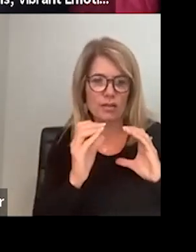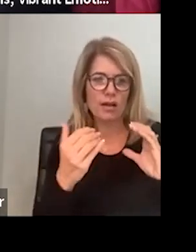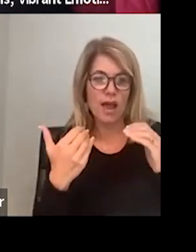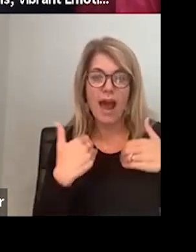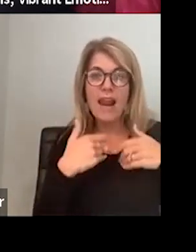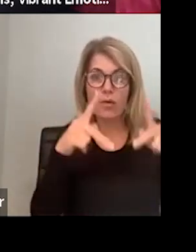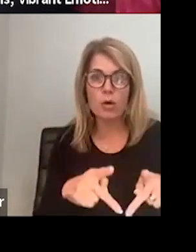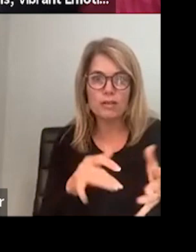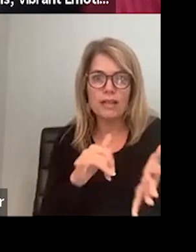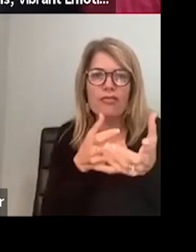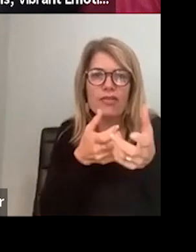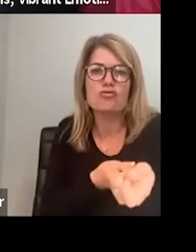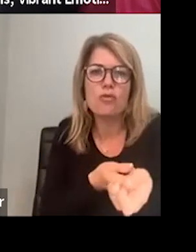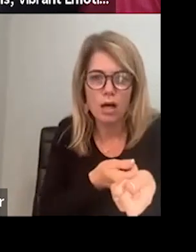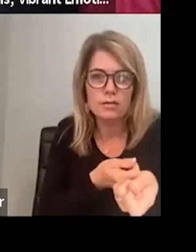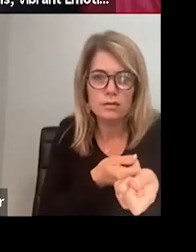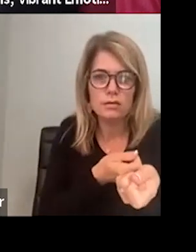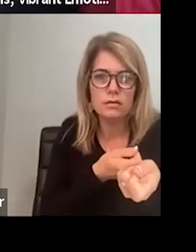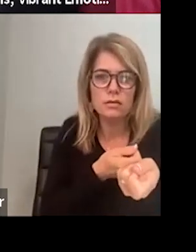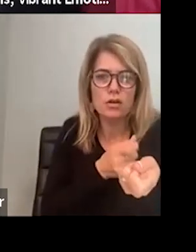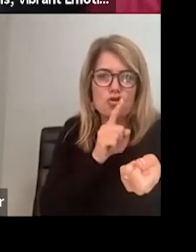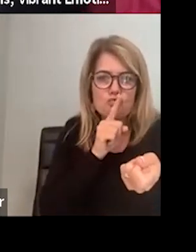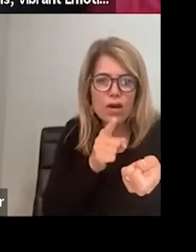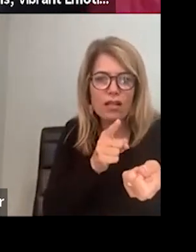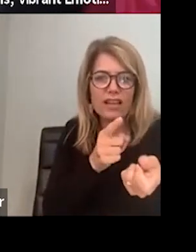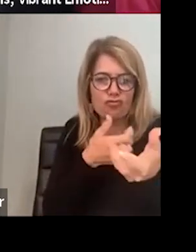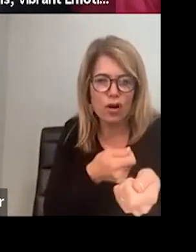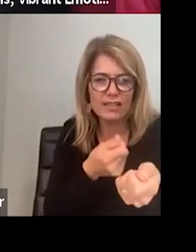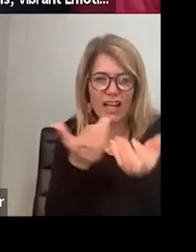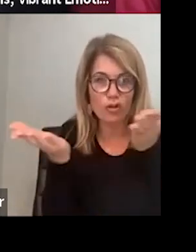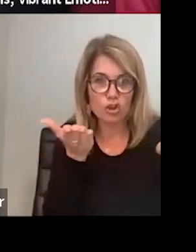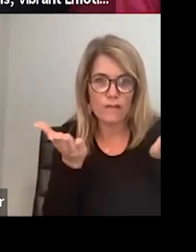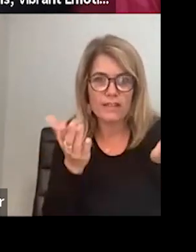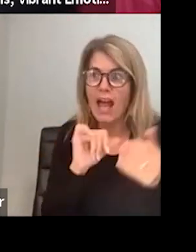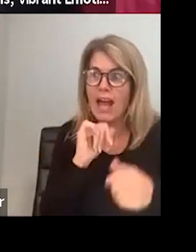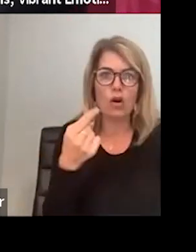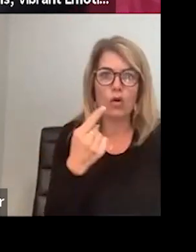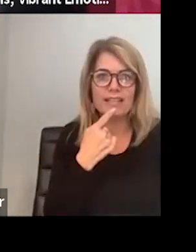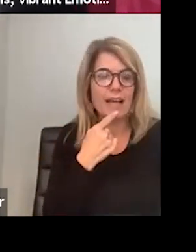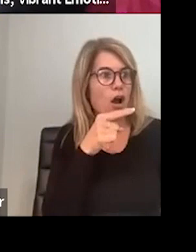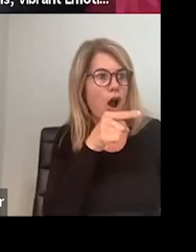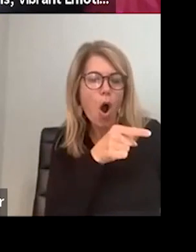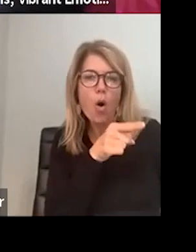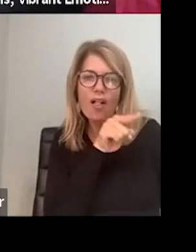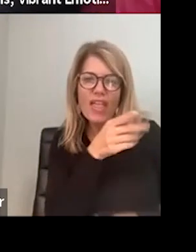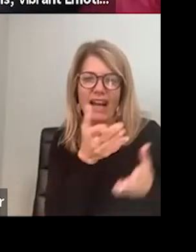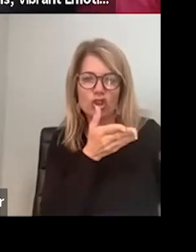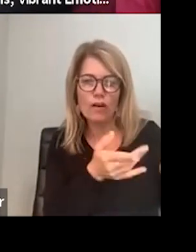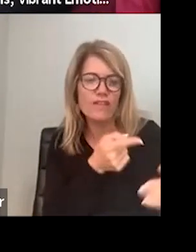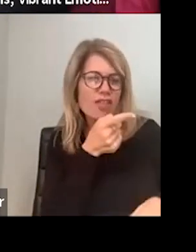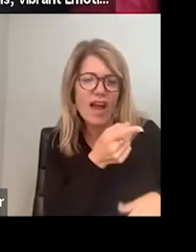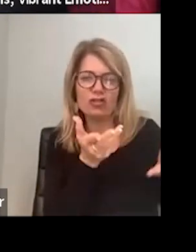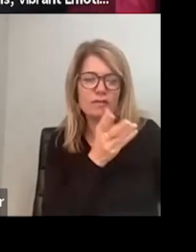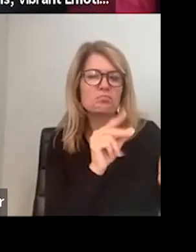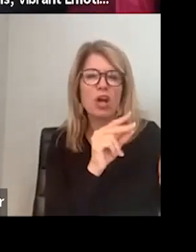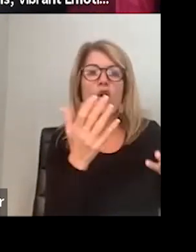they trust vouching for the service and making sure that we're not just saying these things about the service, but the actual service delivery is